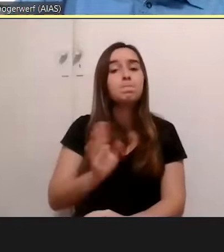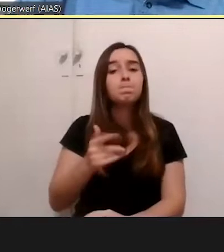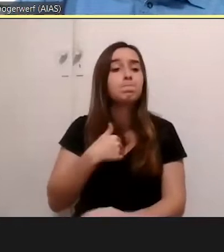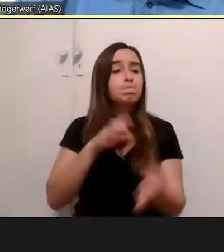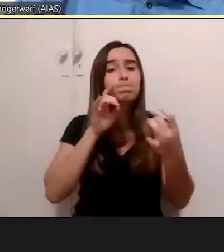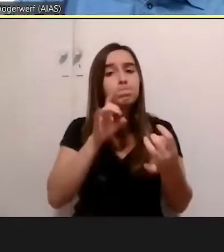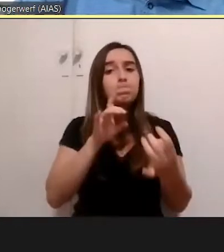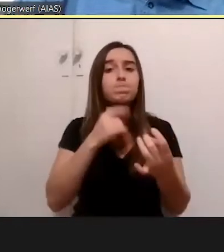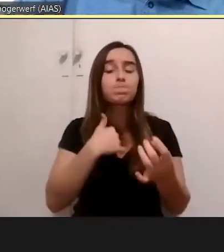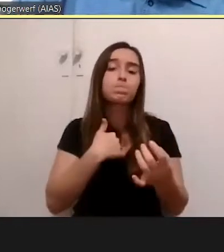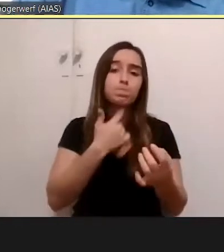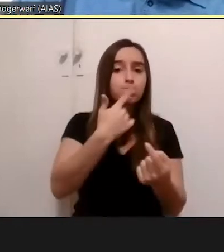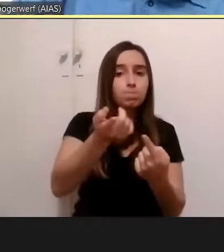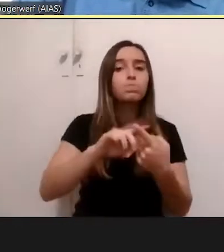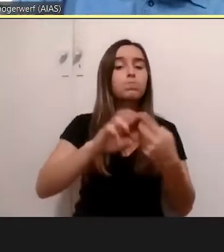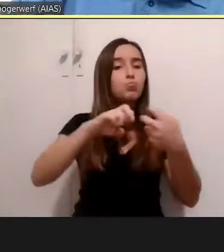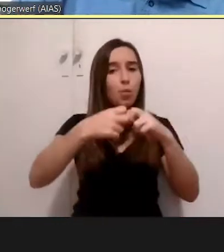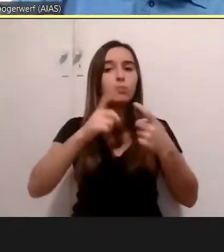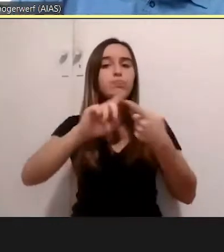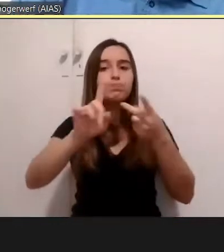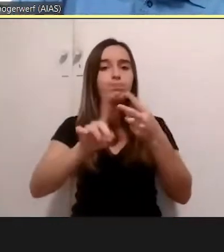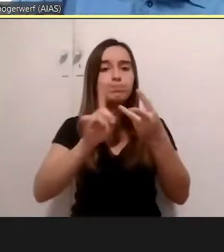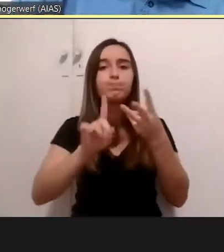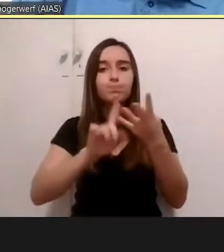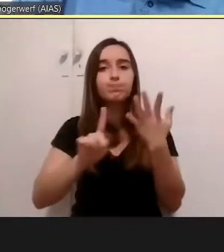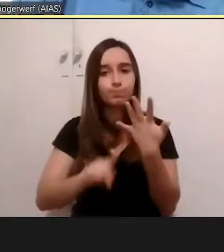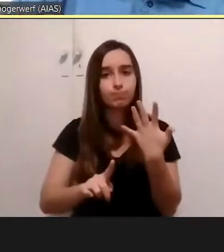the devices. The